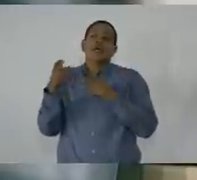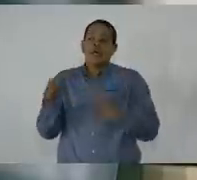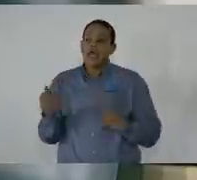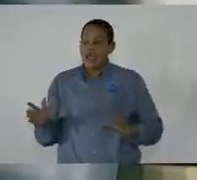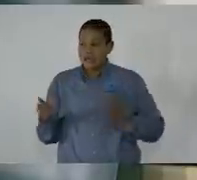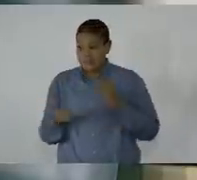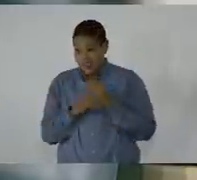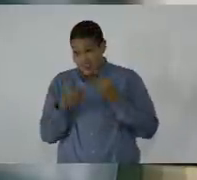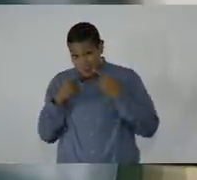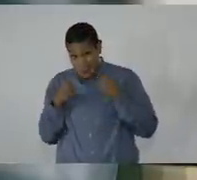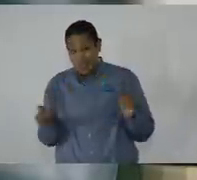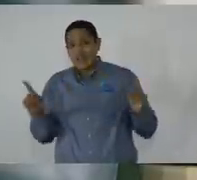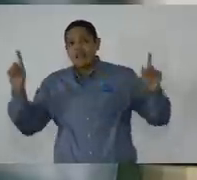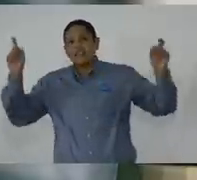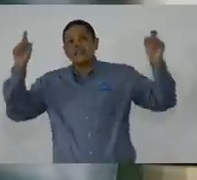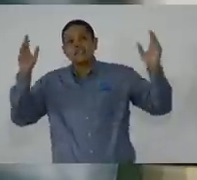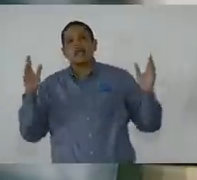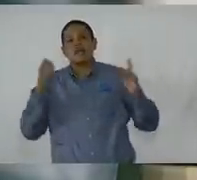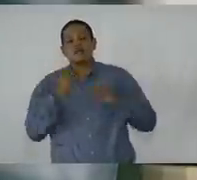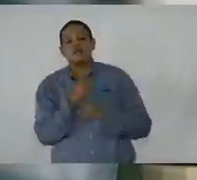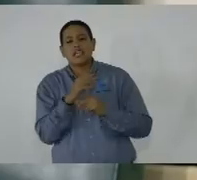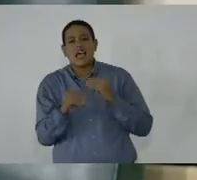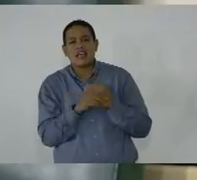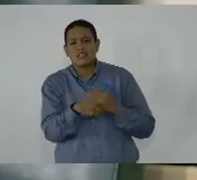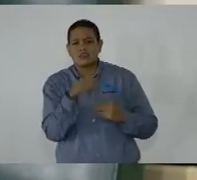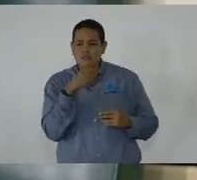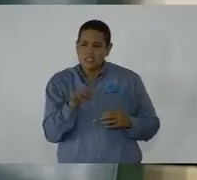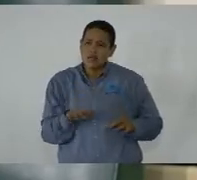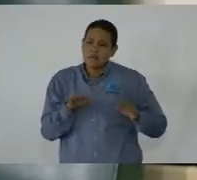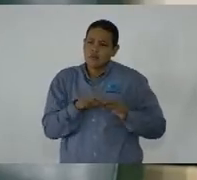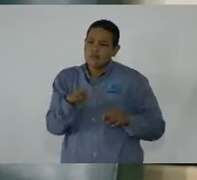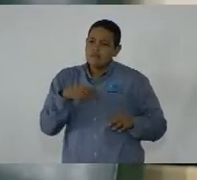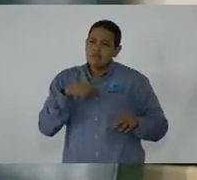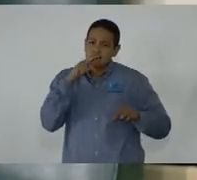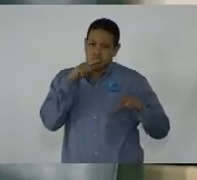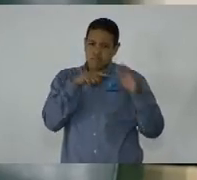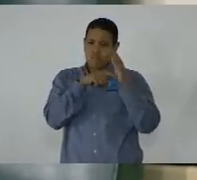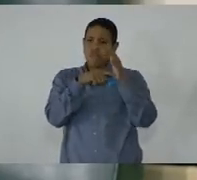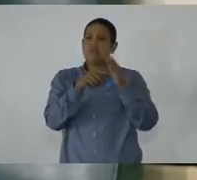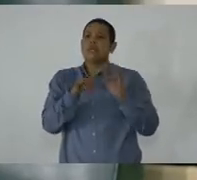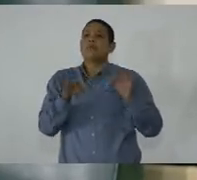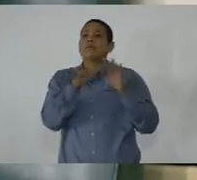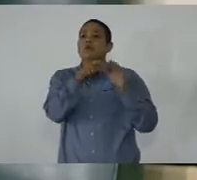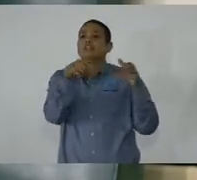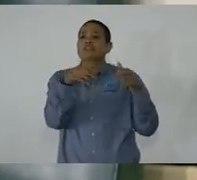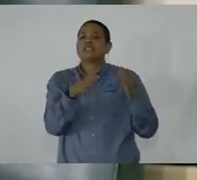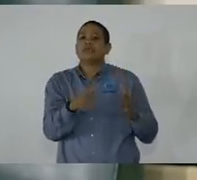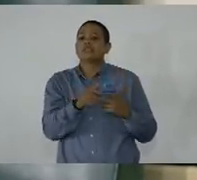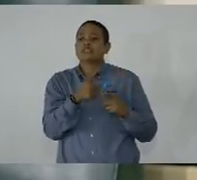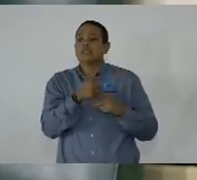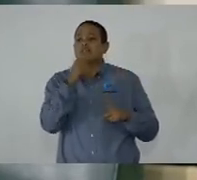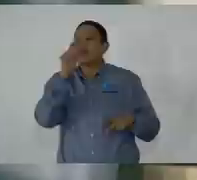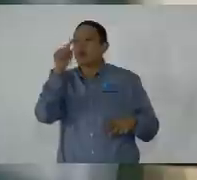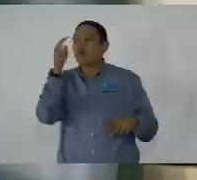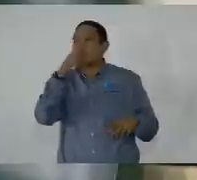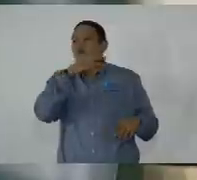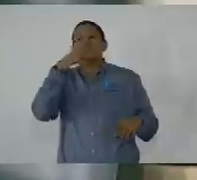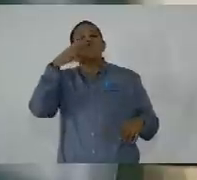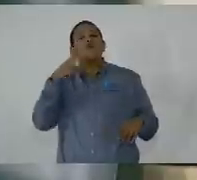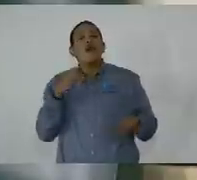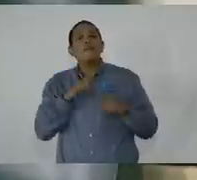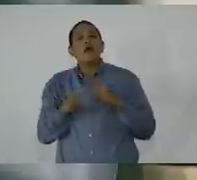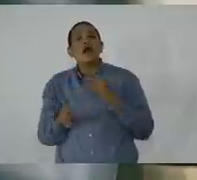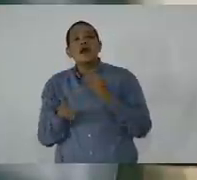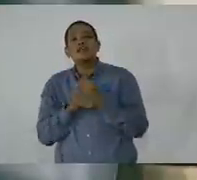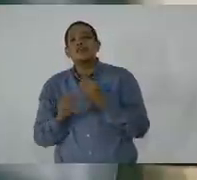be declared and celebrated. It is important for us to highlight the importance of the sector, and not just farming, but